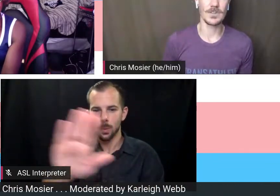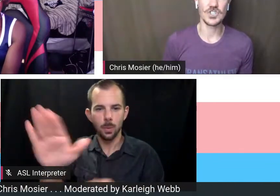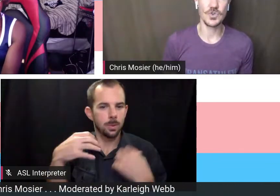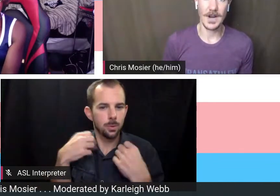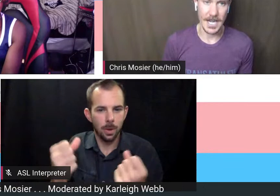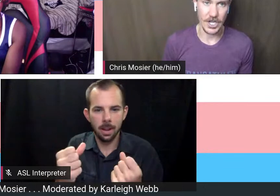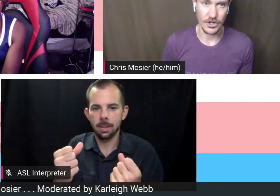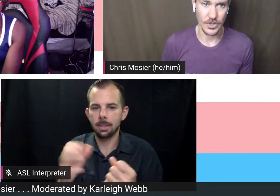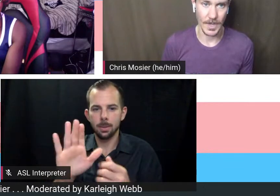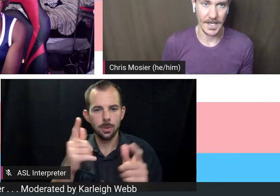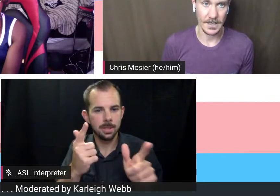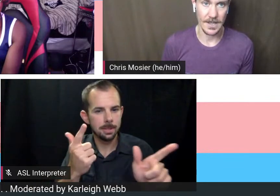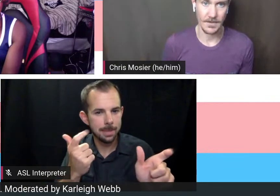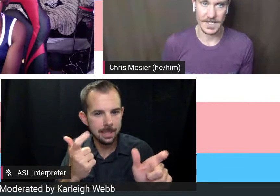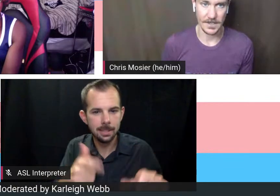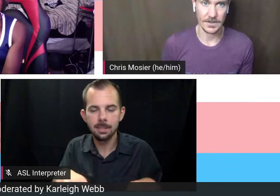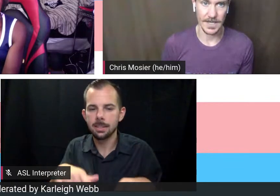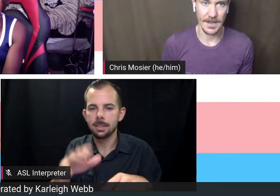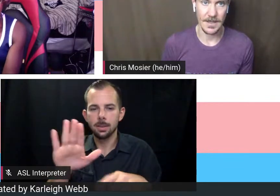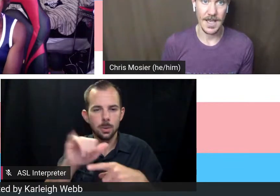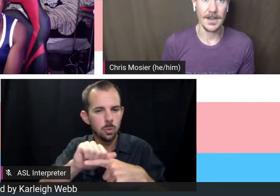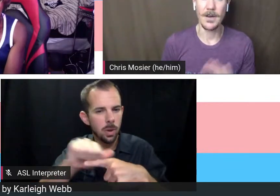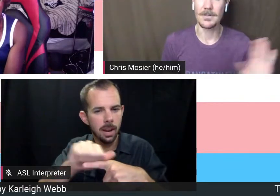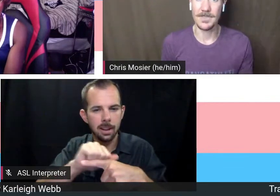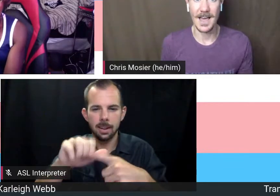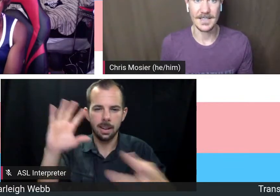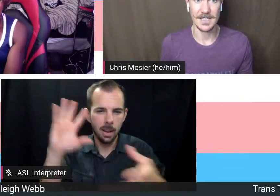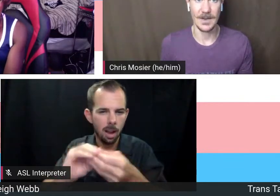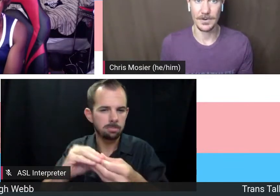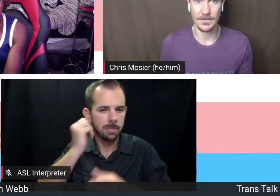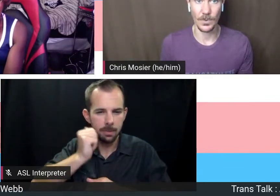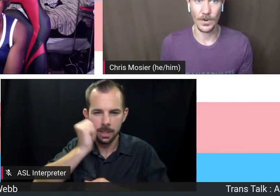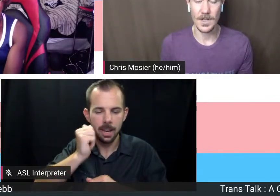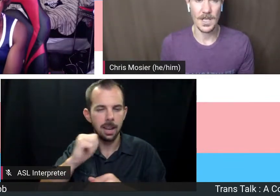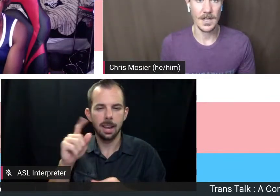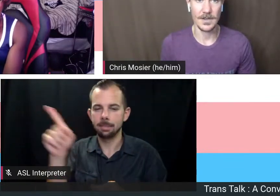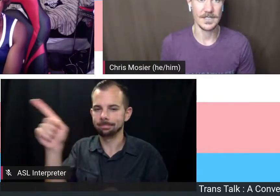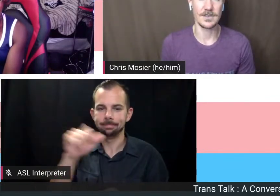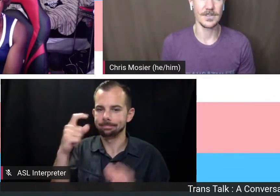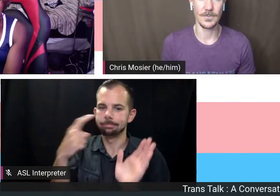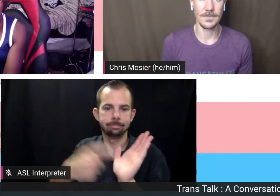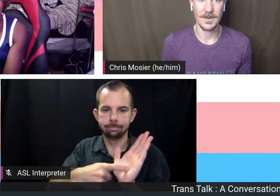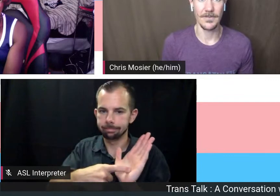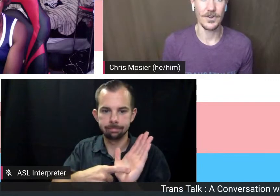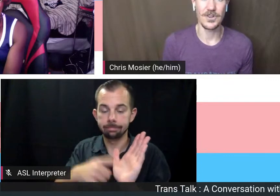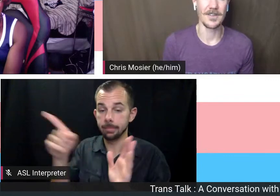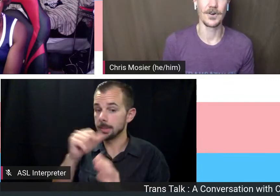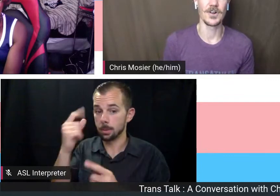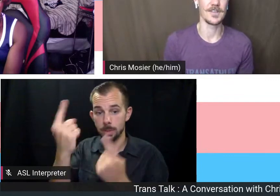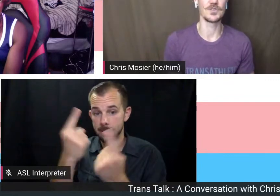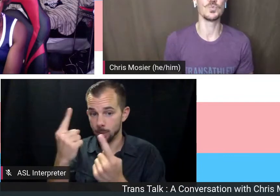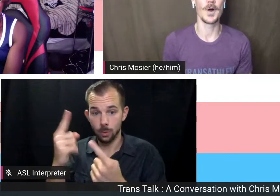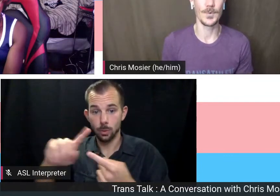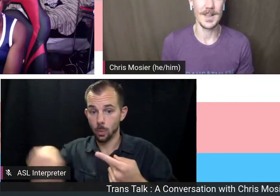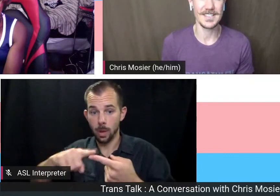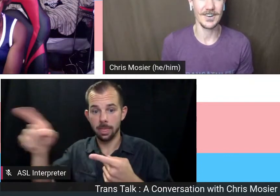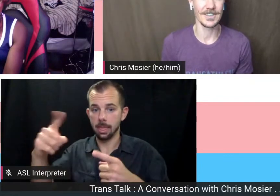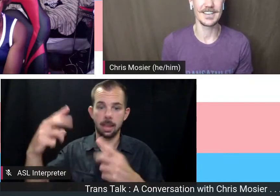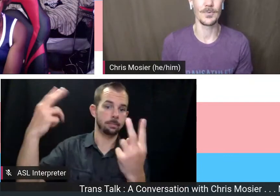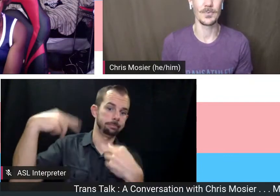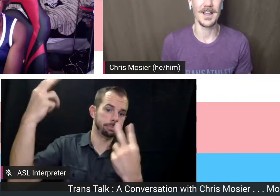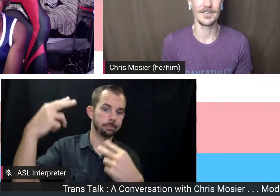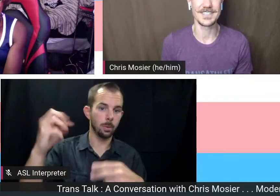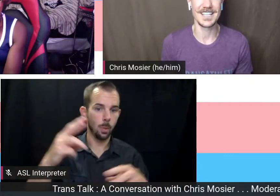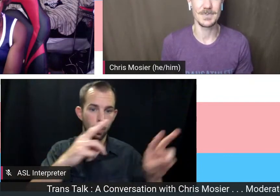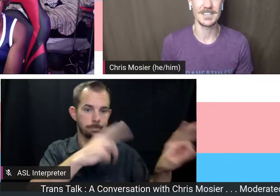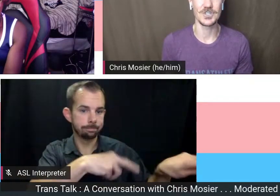don't know how much training you're doing every single day. And none of that is accounted for. And it is, never, if you won a race,